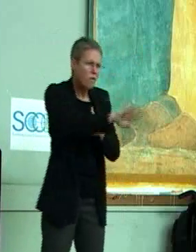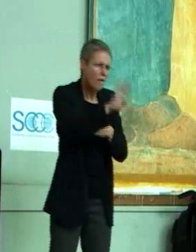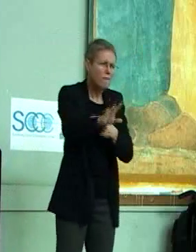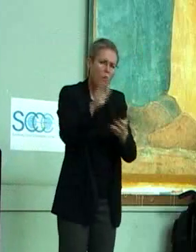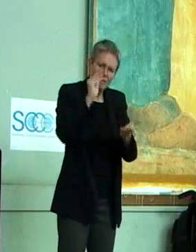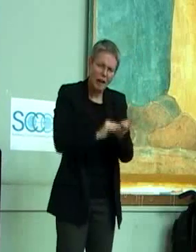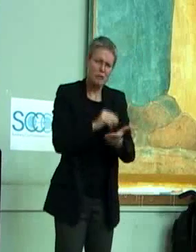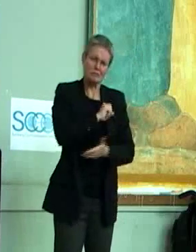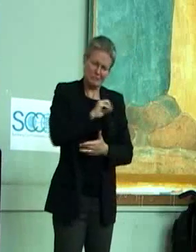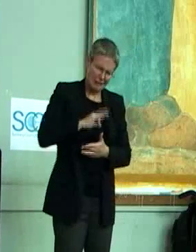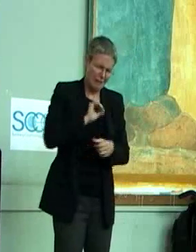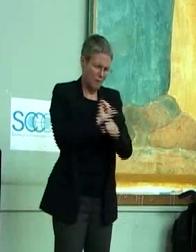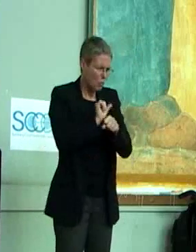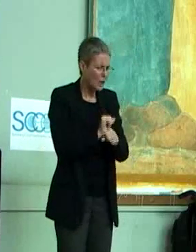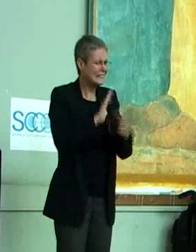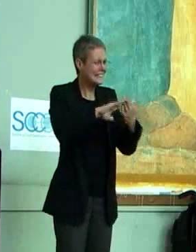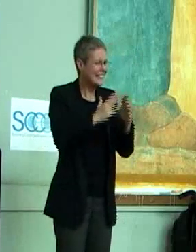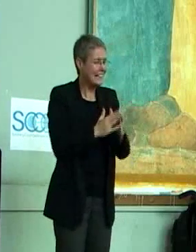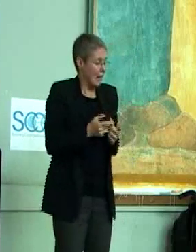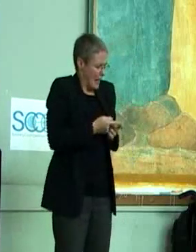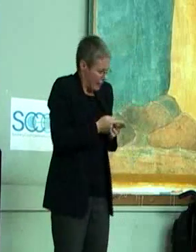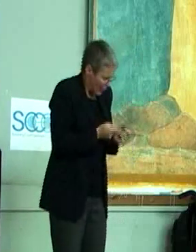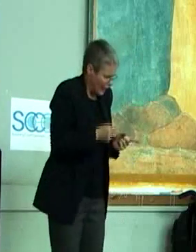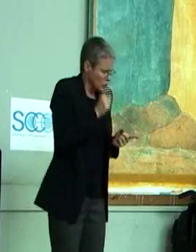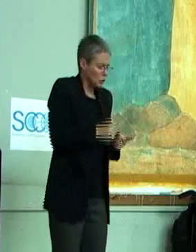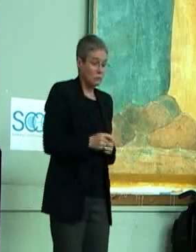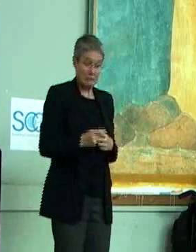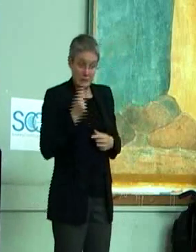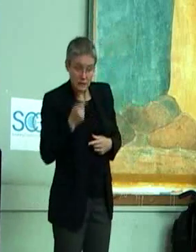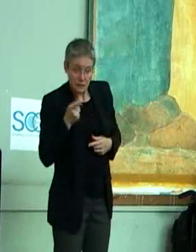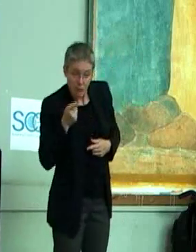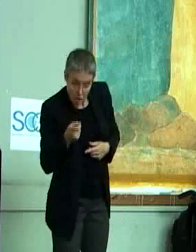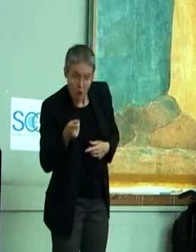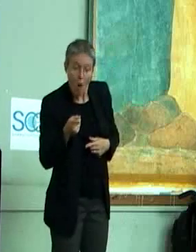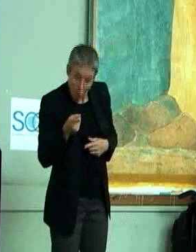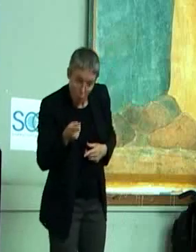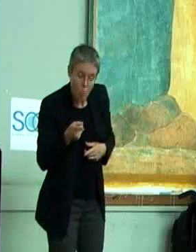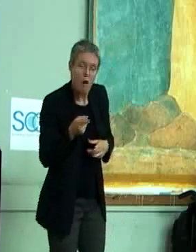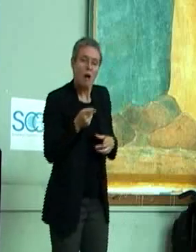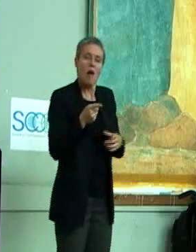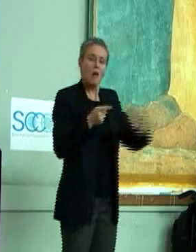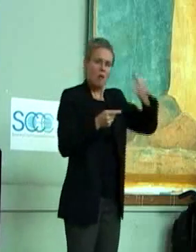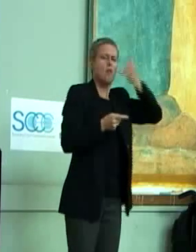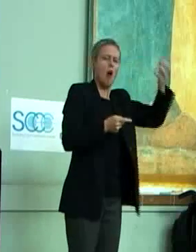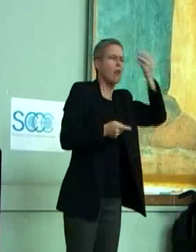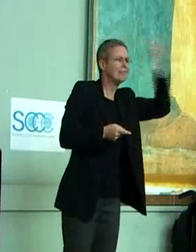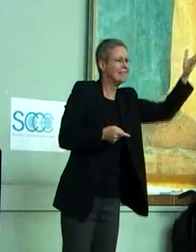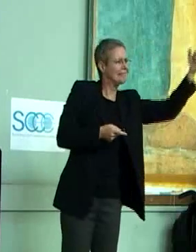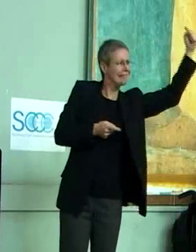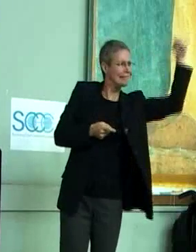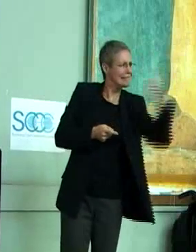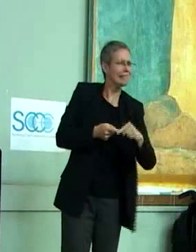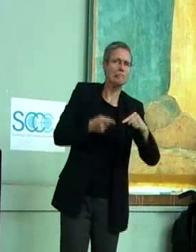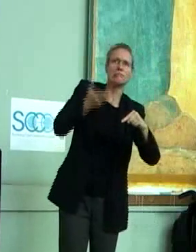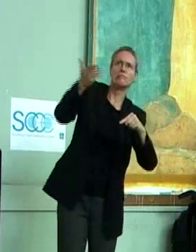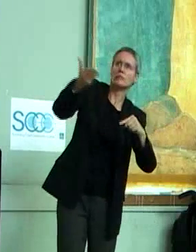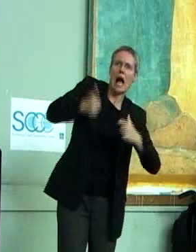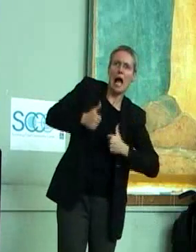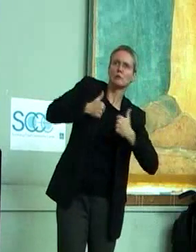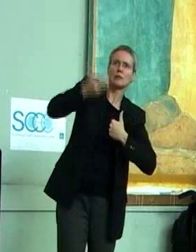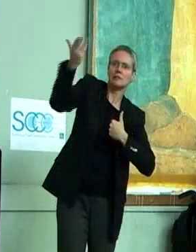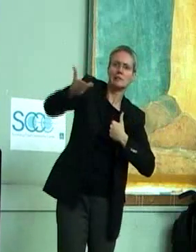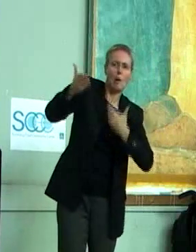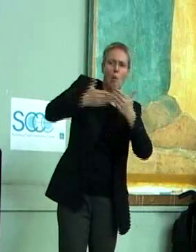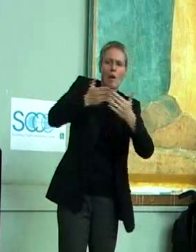Toronto trucks all over the place. We should be able to write down the pothole, look up, and see an address and say there's a pothole on 123,